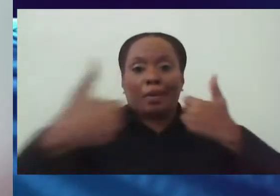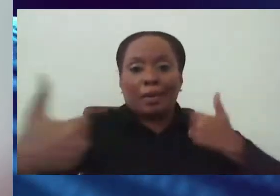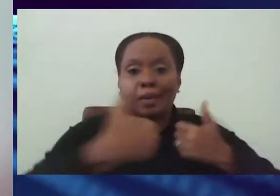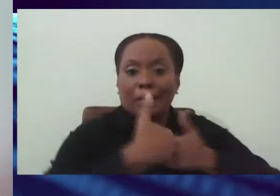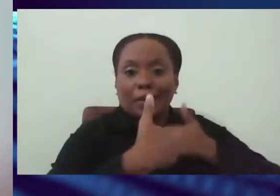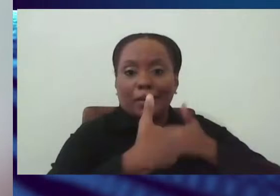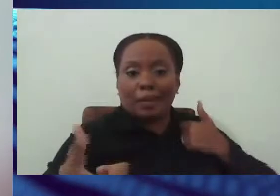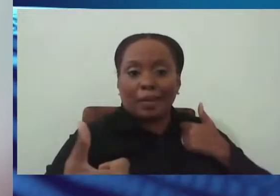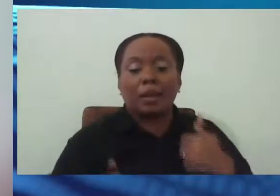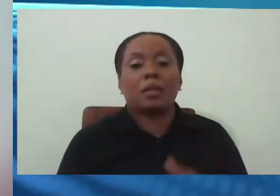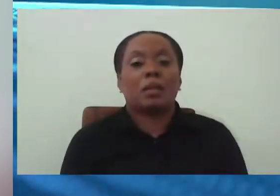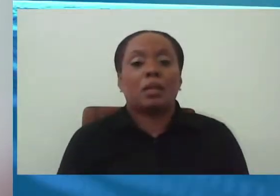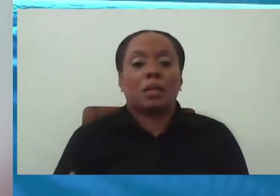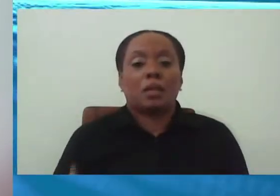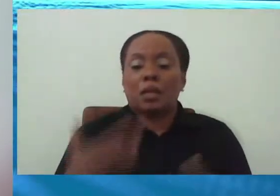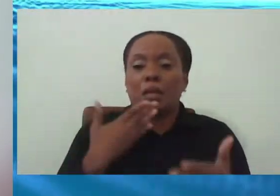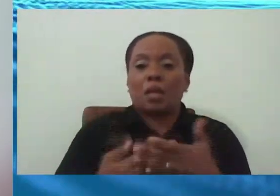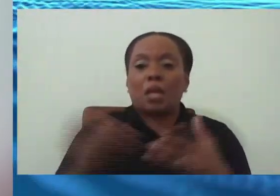of ventilation,